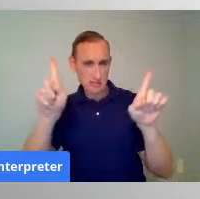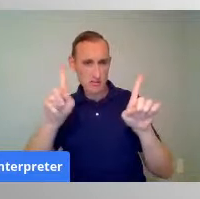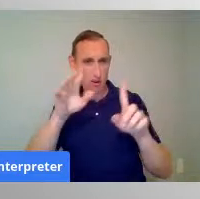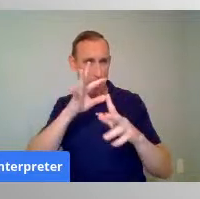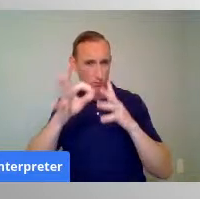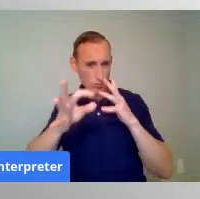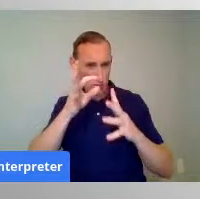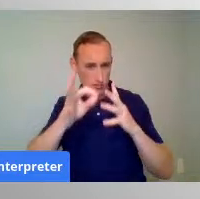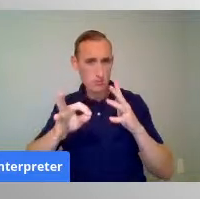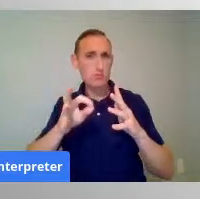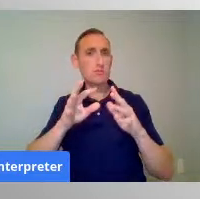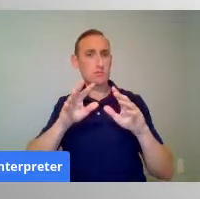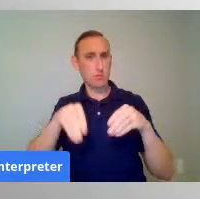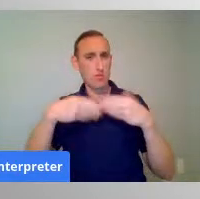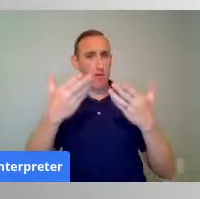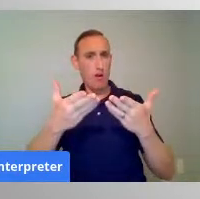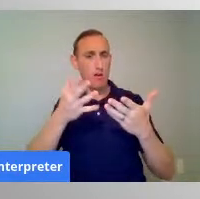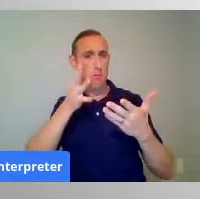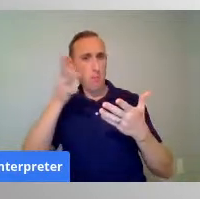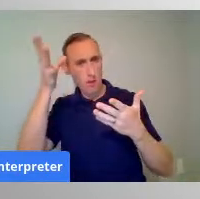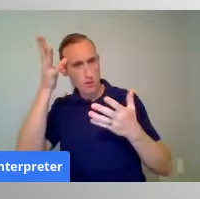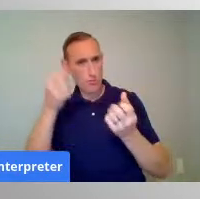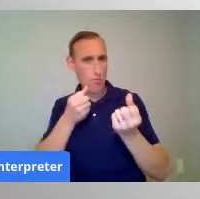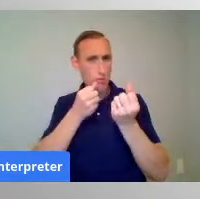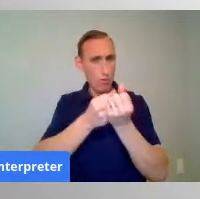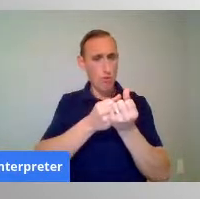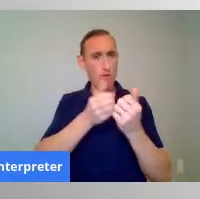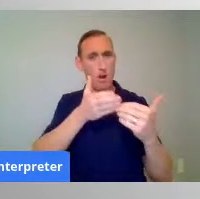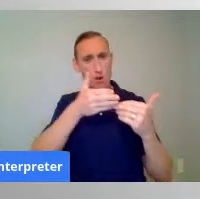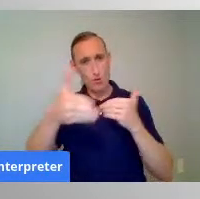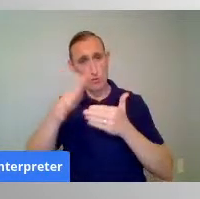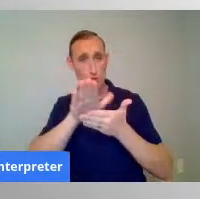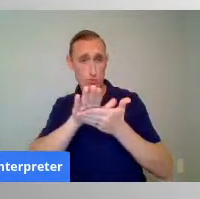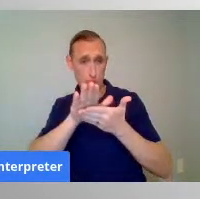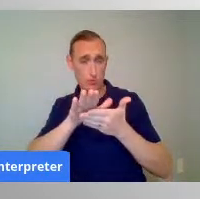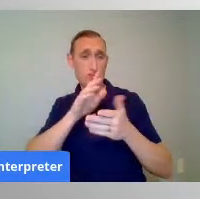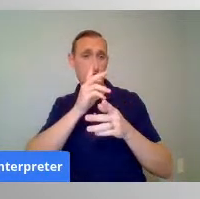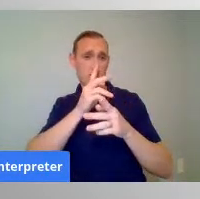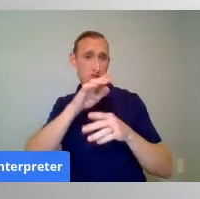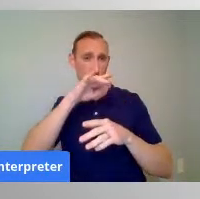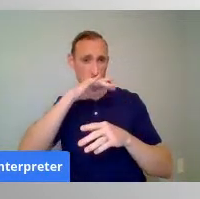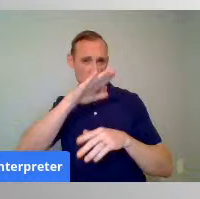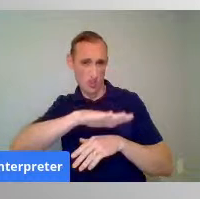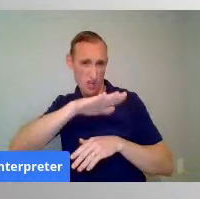some support for after-school childcare for middle school students as well.